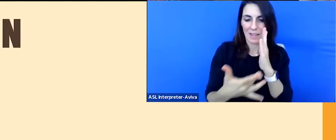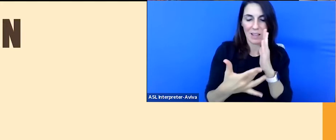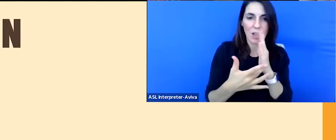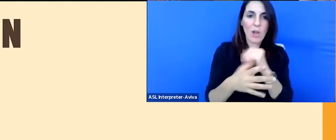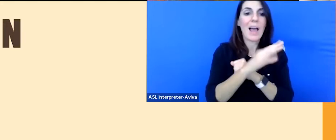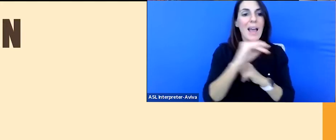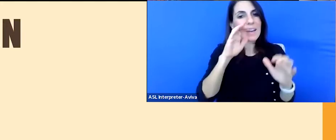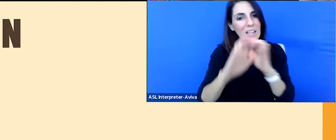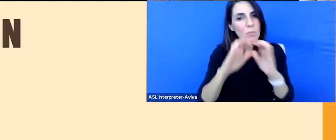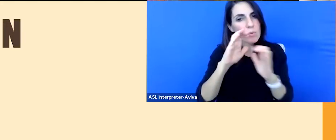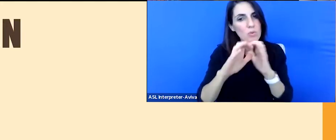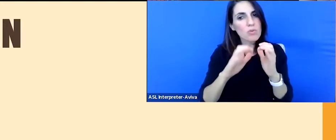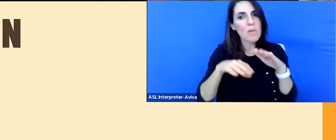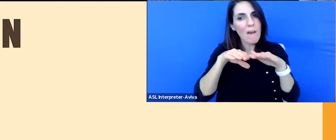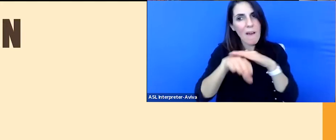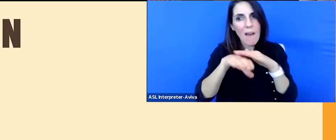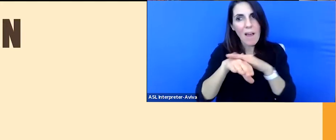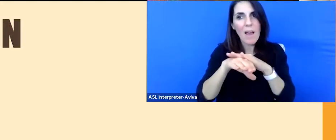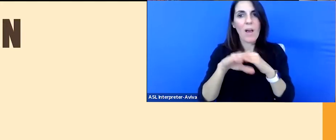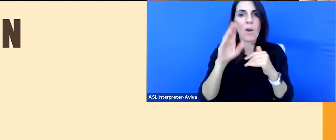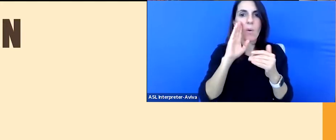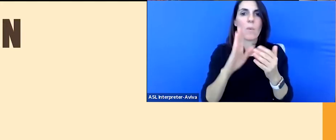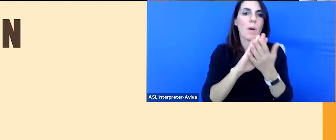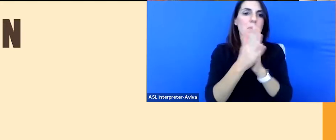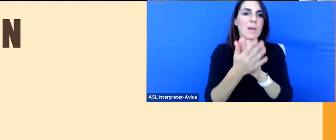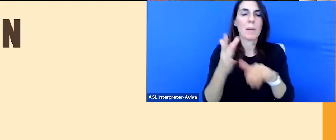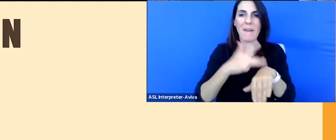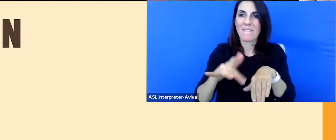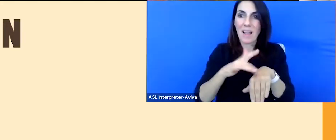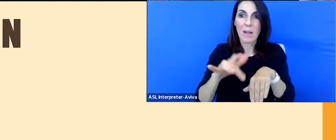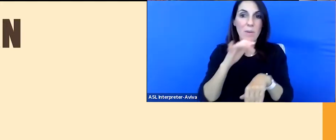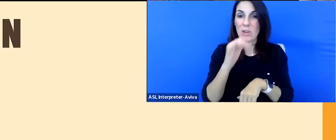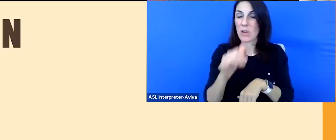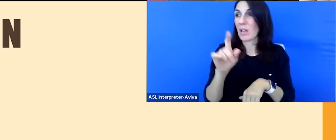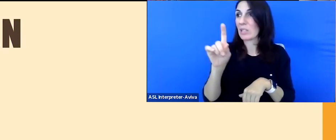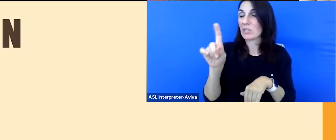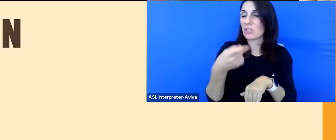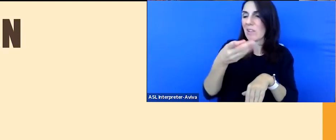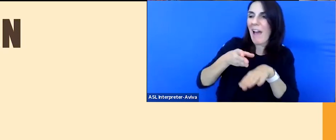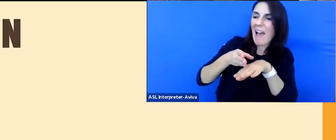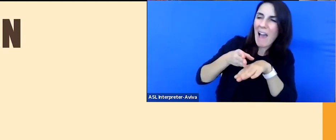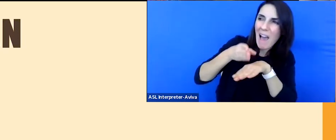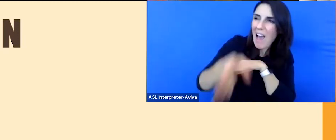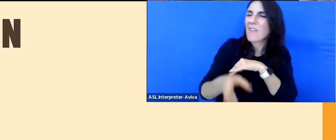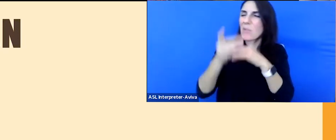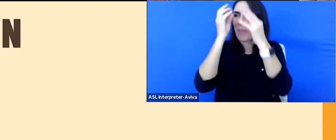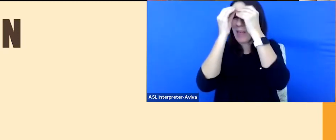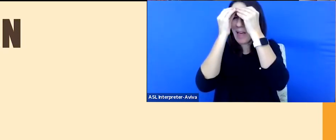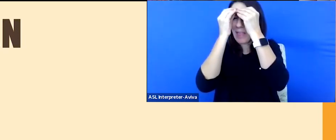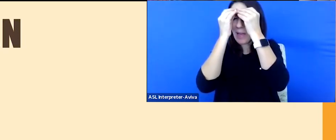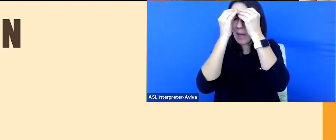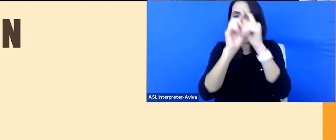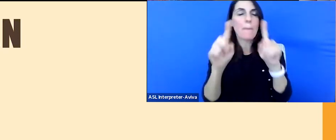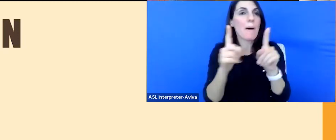communication access will be available not as an afterthought, but part of